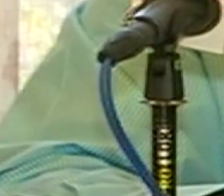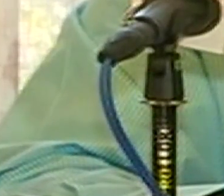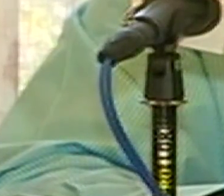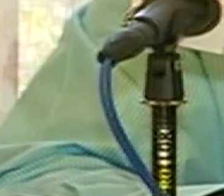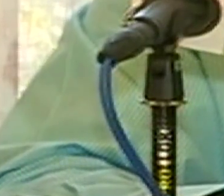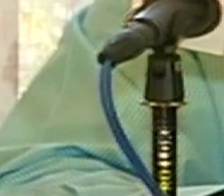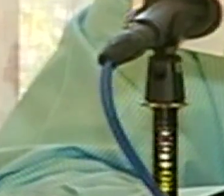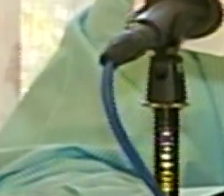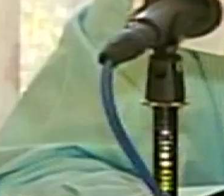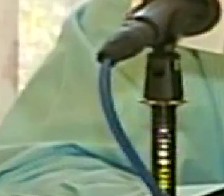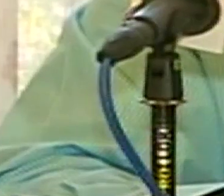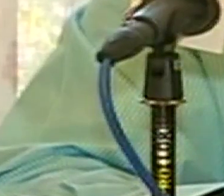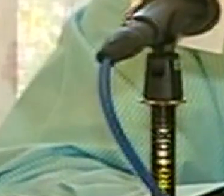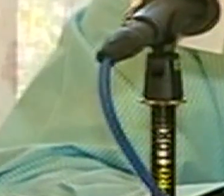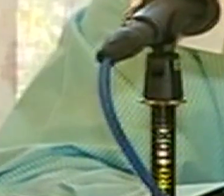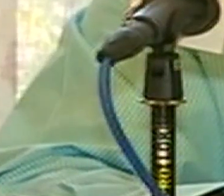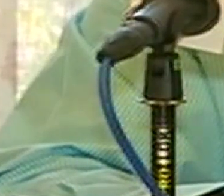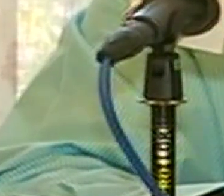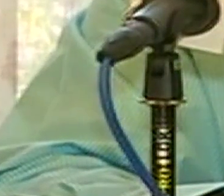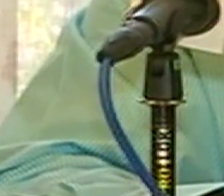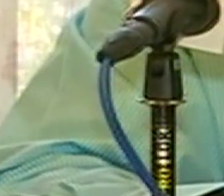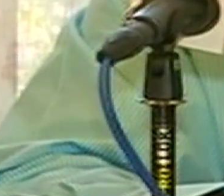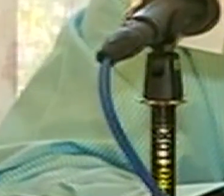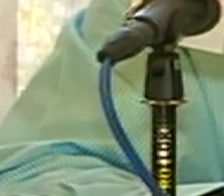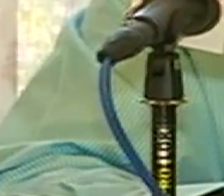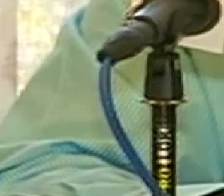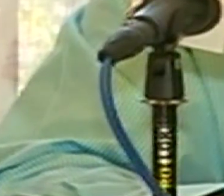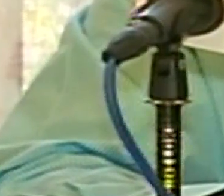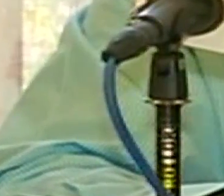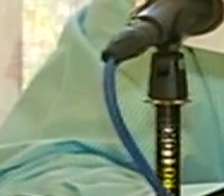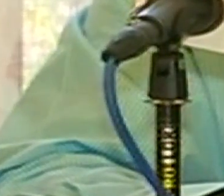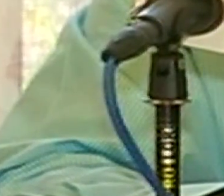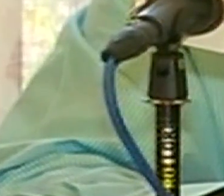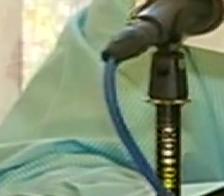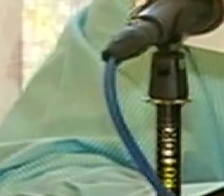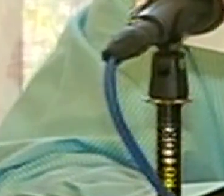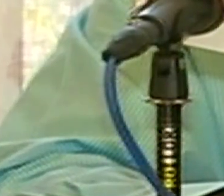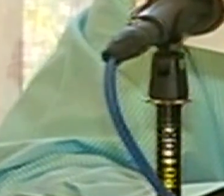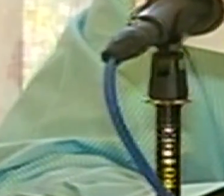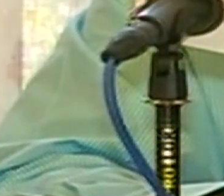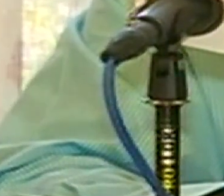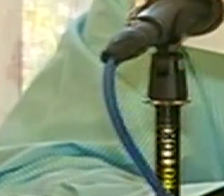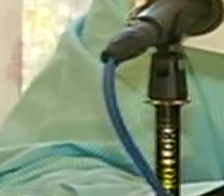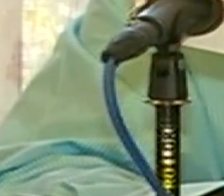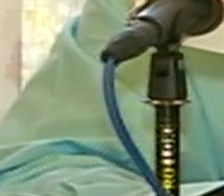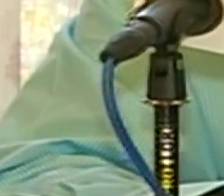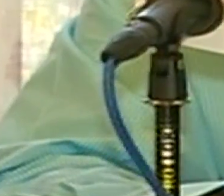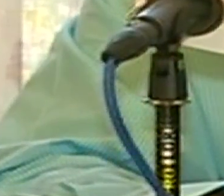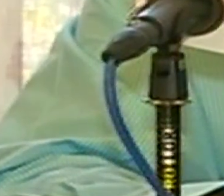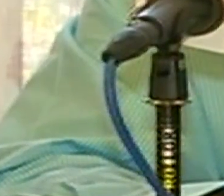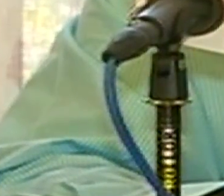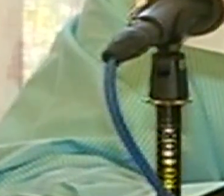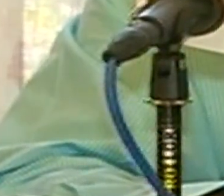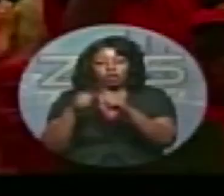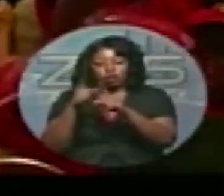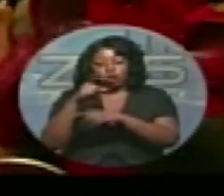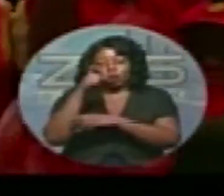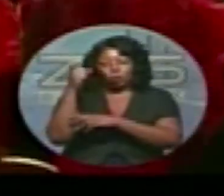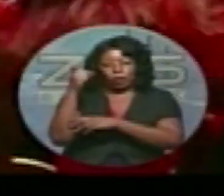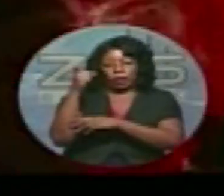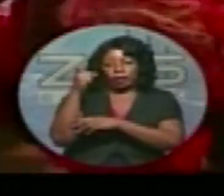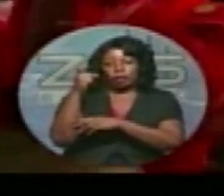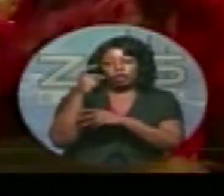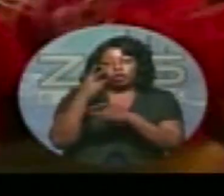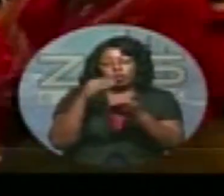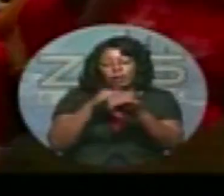my intention. I now wish to confirm, or reconfirm, that I will not seek re-election in the